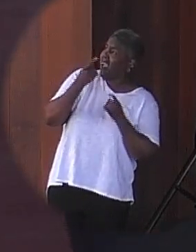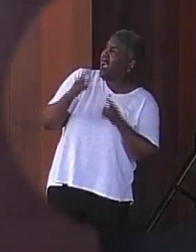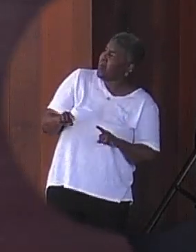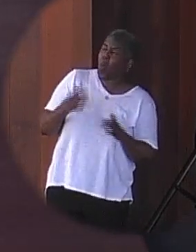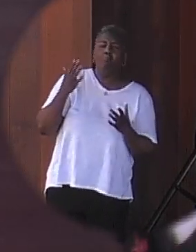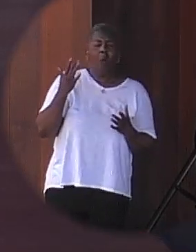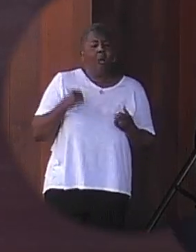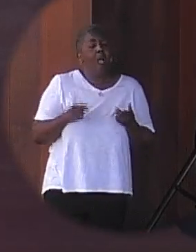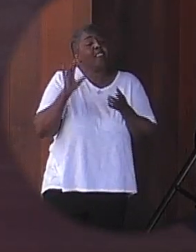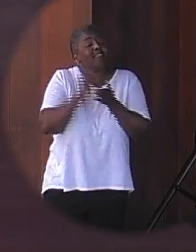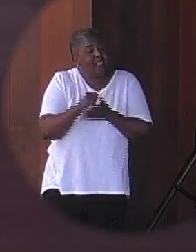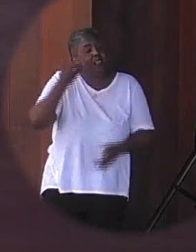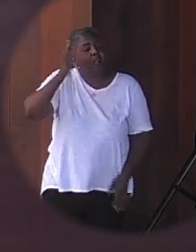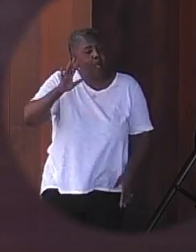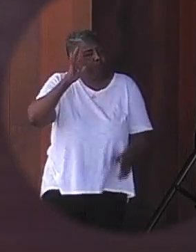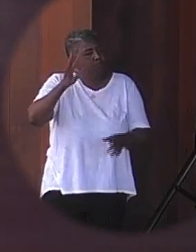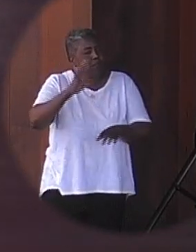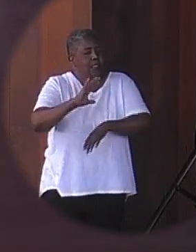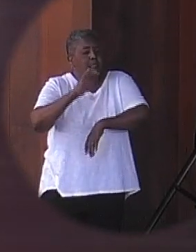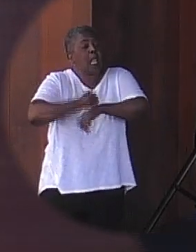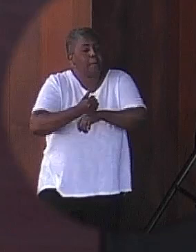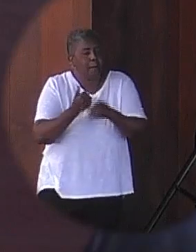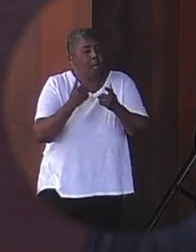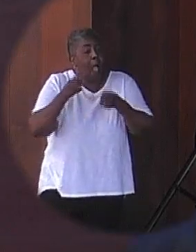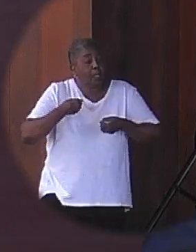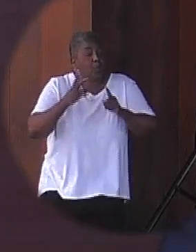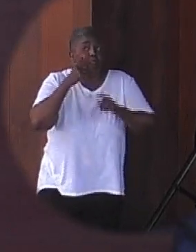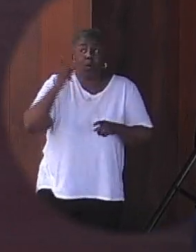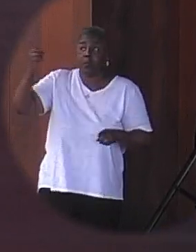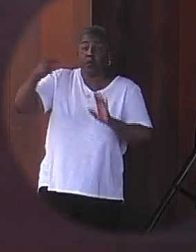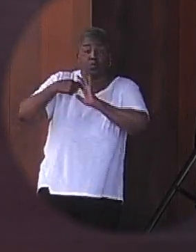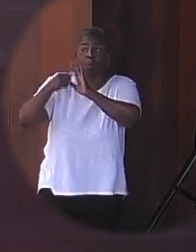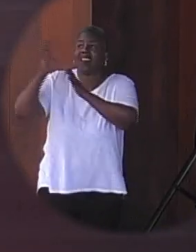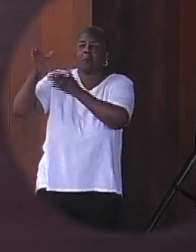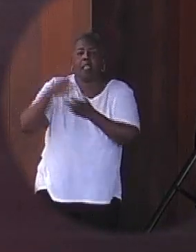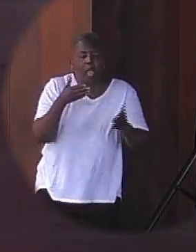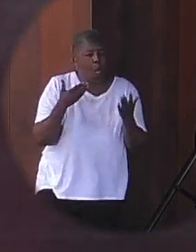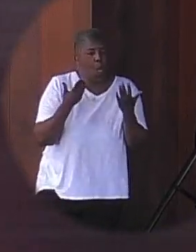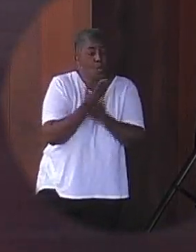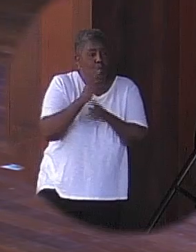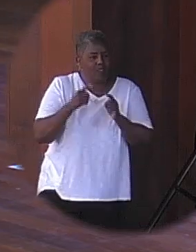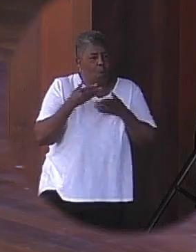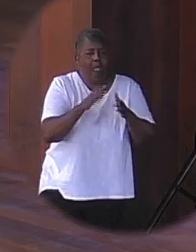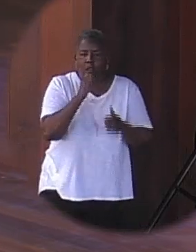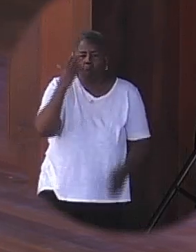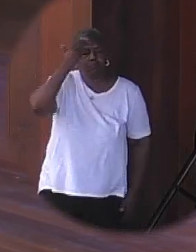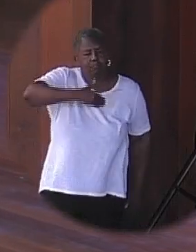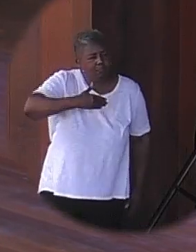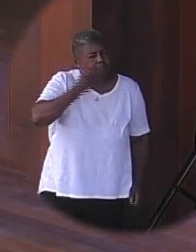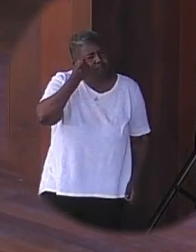that is God creating an opportunity to reveal his will in a new way. Please don't miss